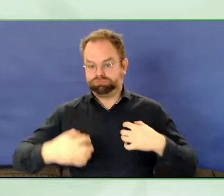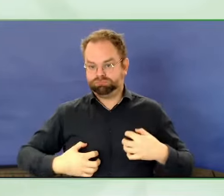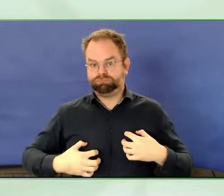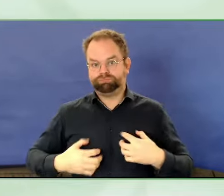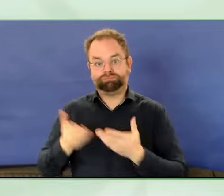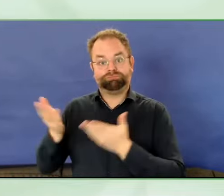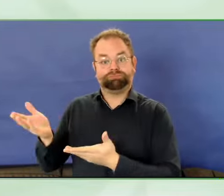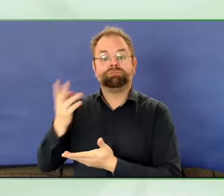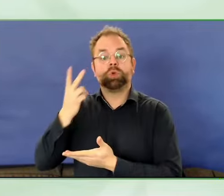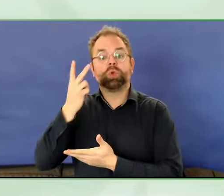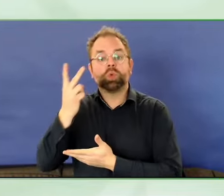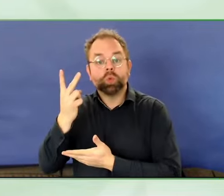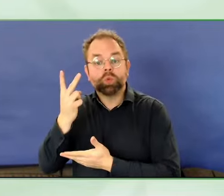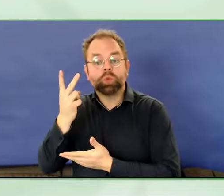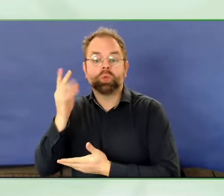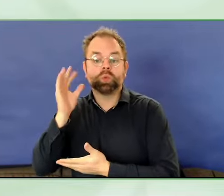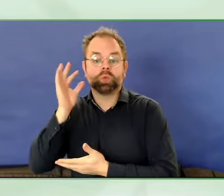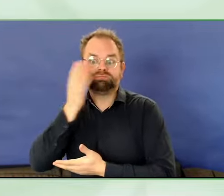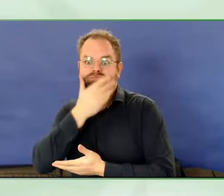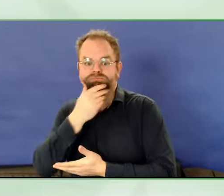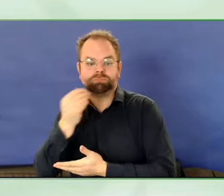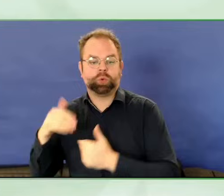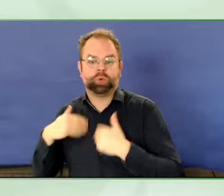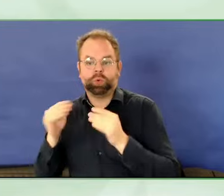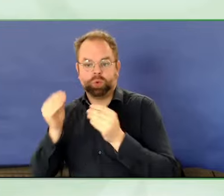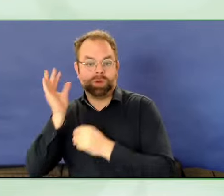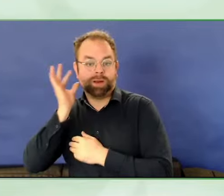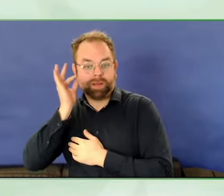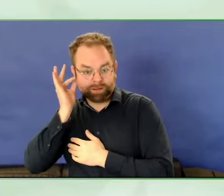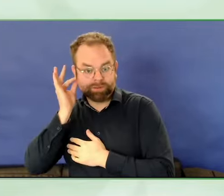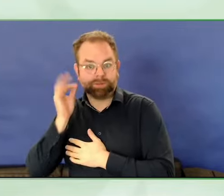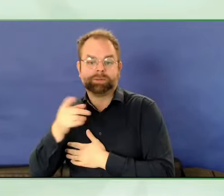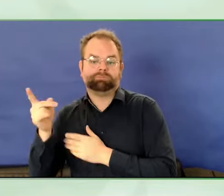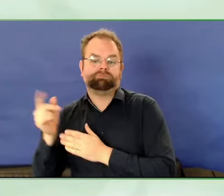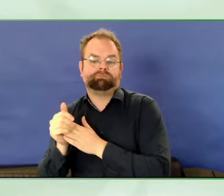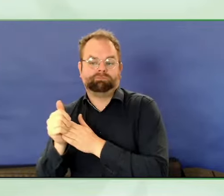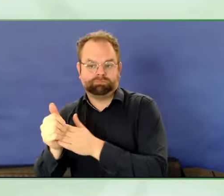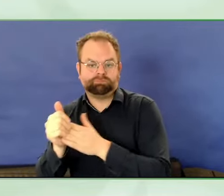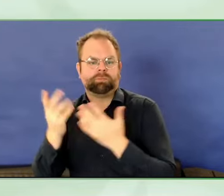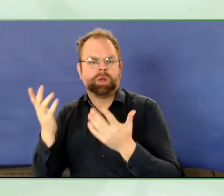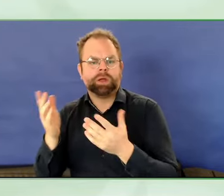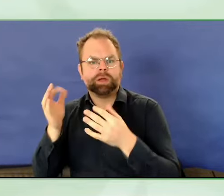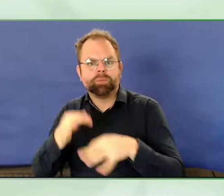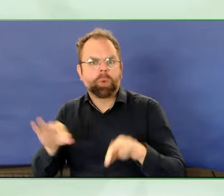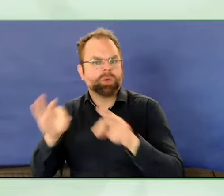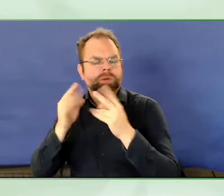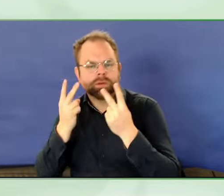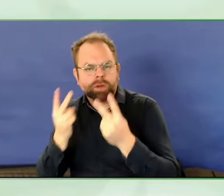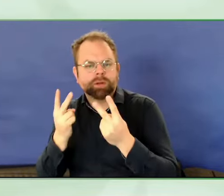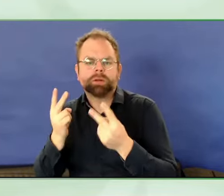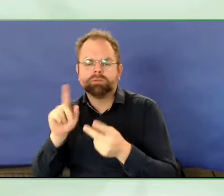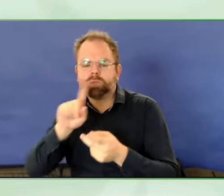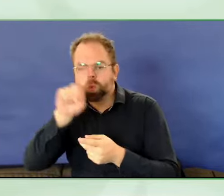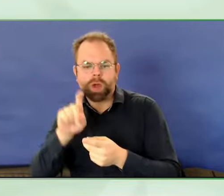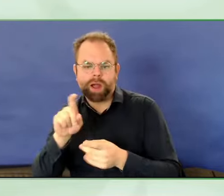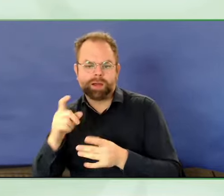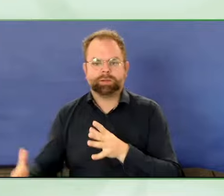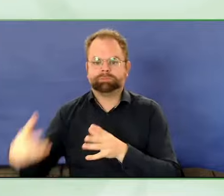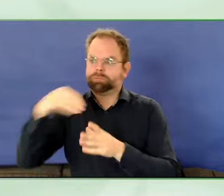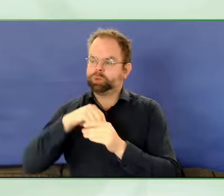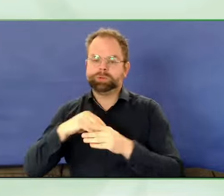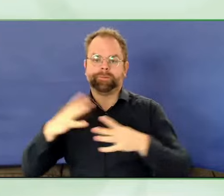So, hello everyone. I'm Muroj, a fashion designer of Augenhoehe. I'm a